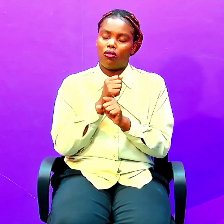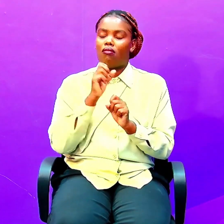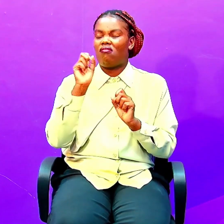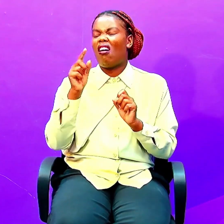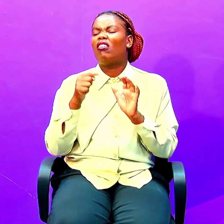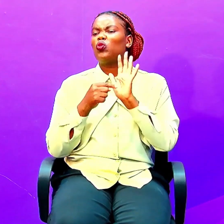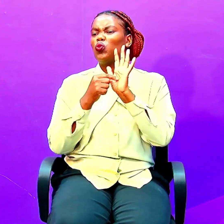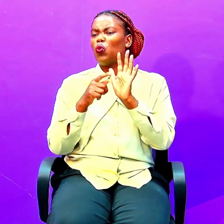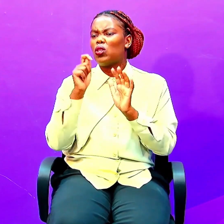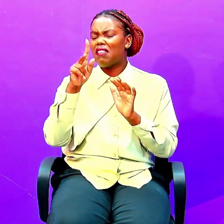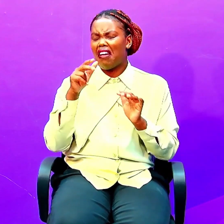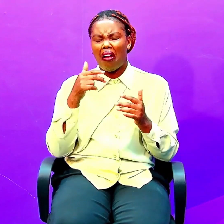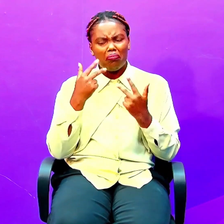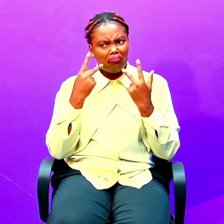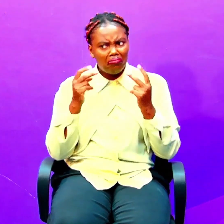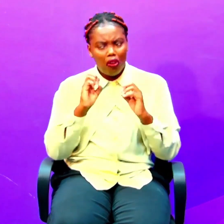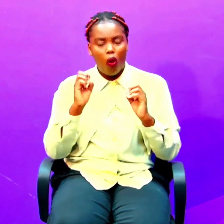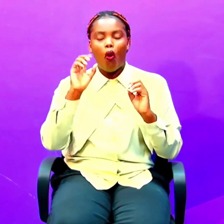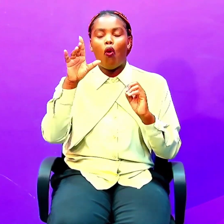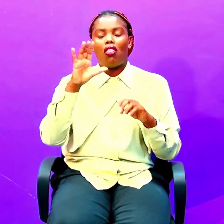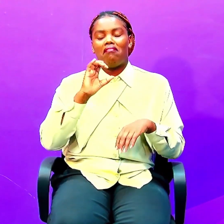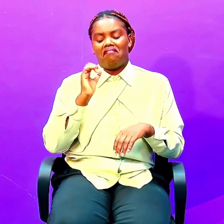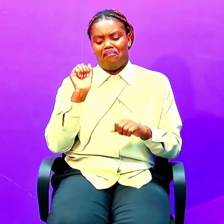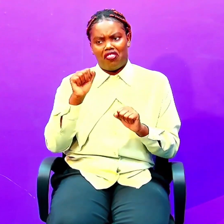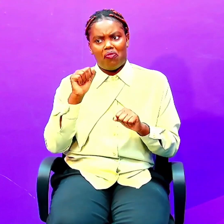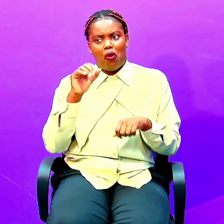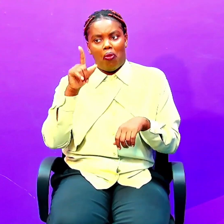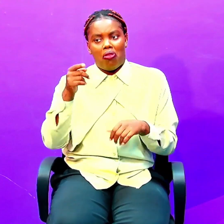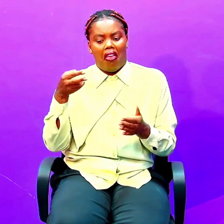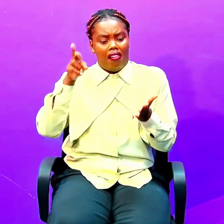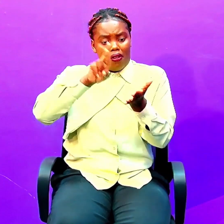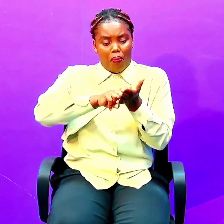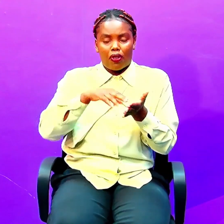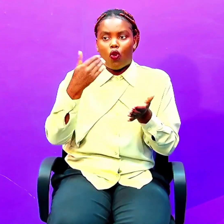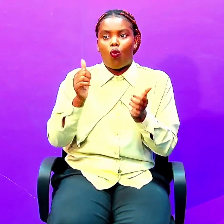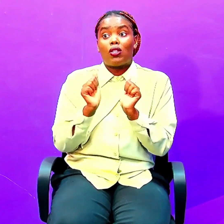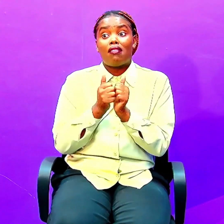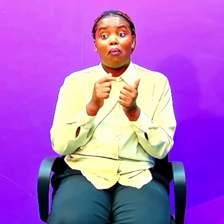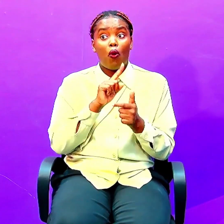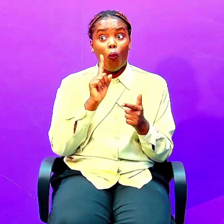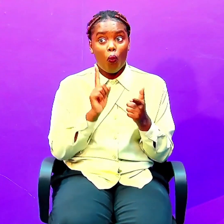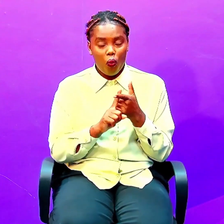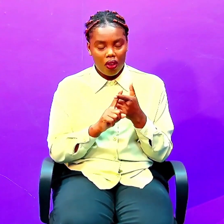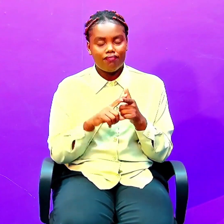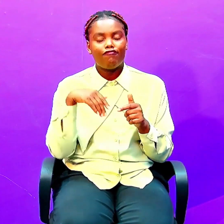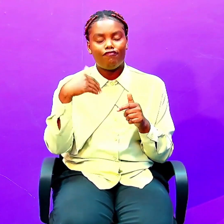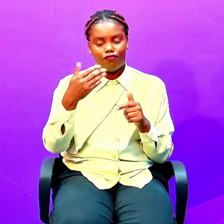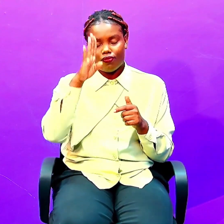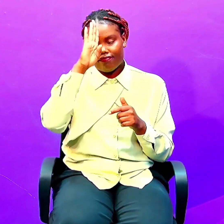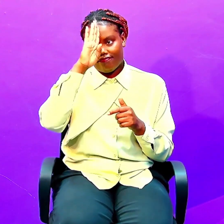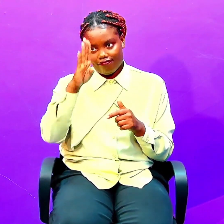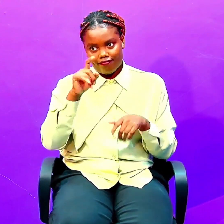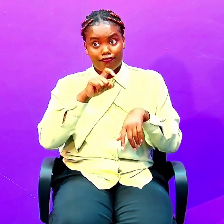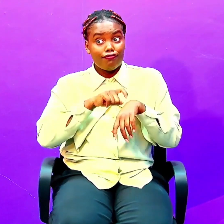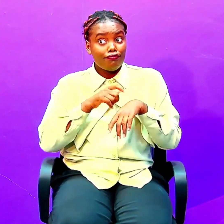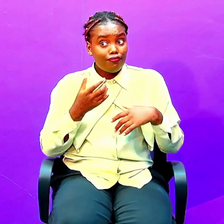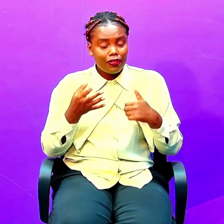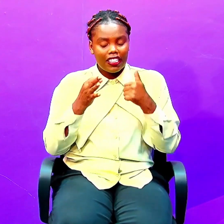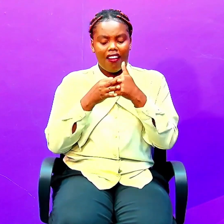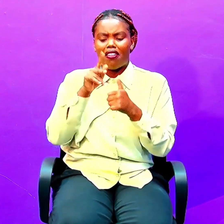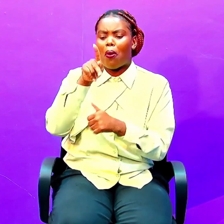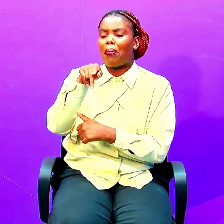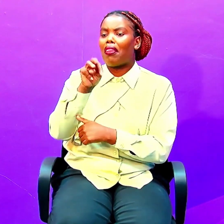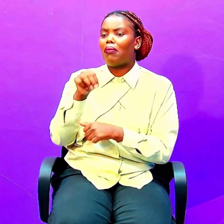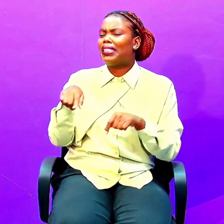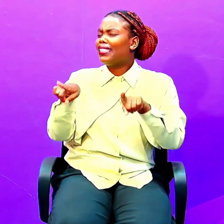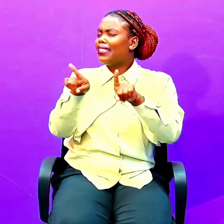catch the Friday 8 p.m. show, don't worry, we have you covered because we have a repeat that always airs